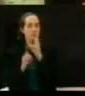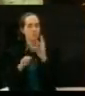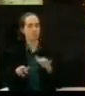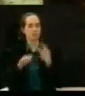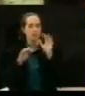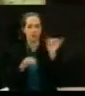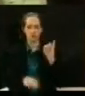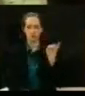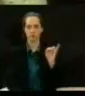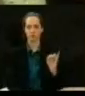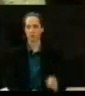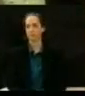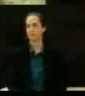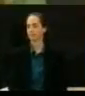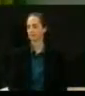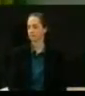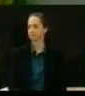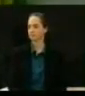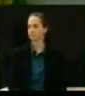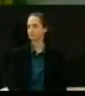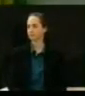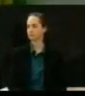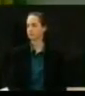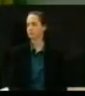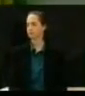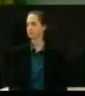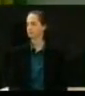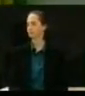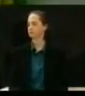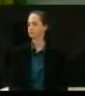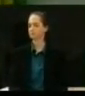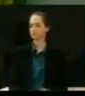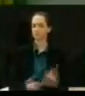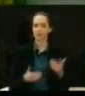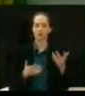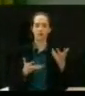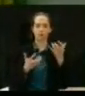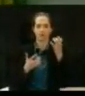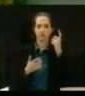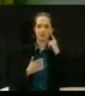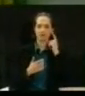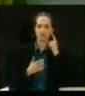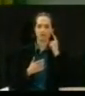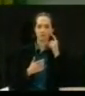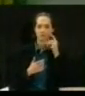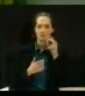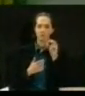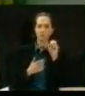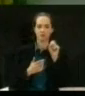I'd like to hear from Ms. Rowe about this because she also has studied this one and wanted to speak to it.